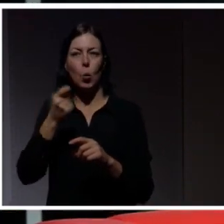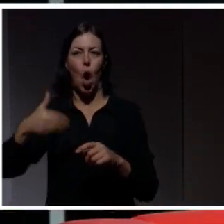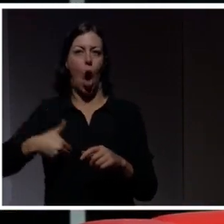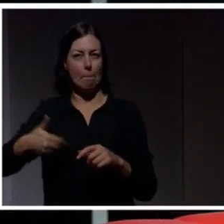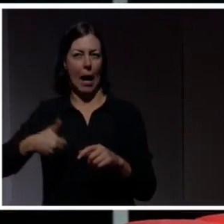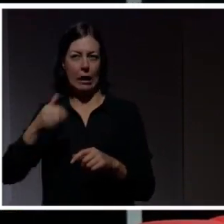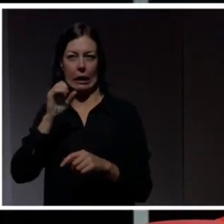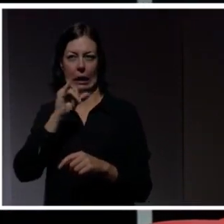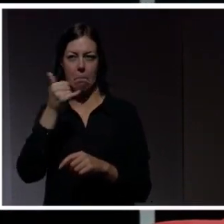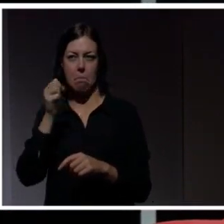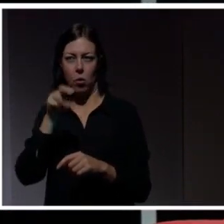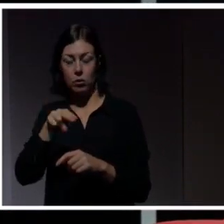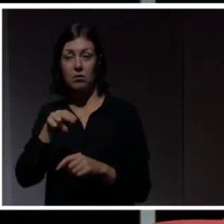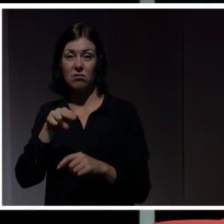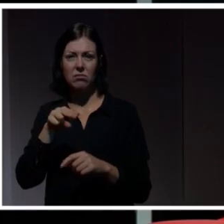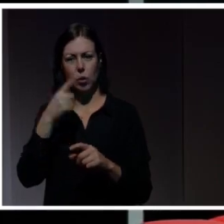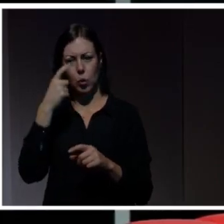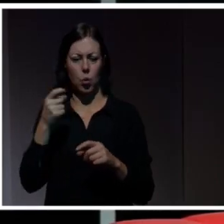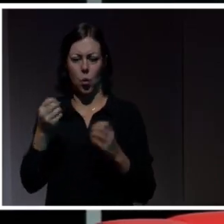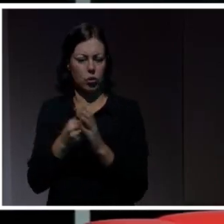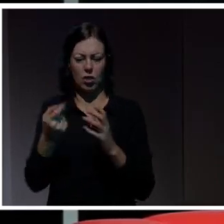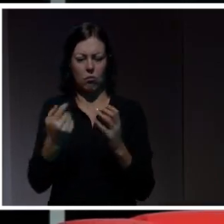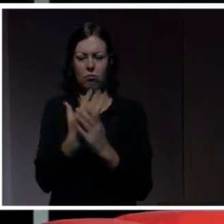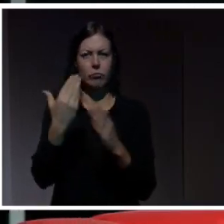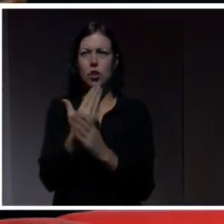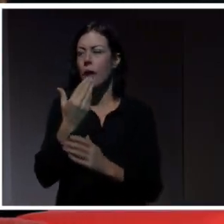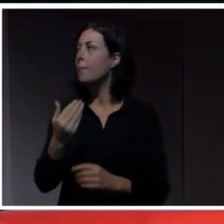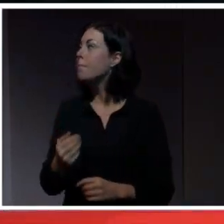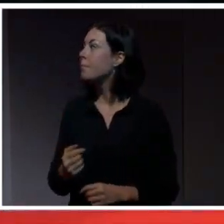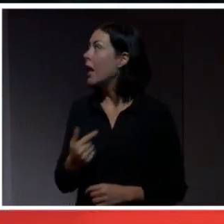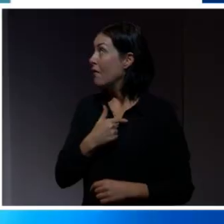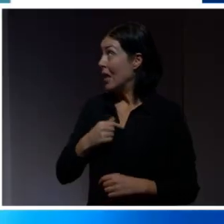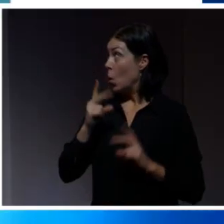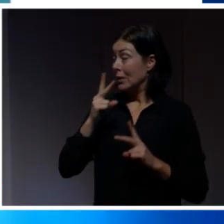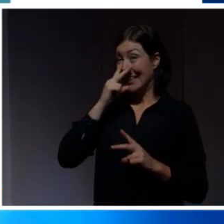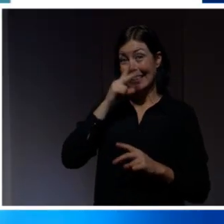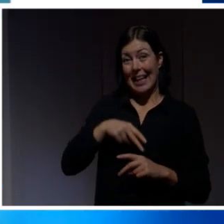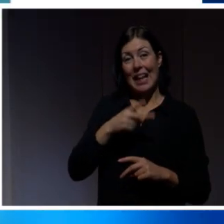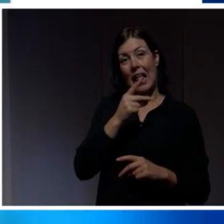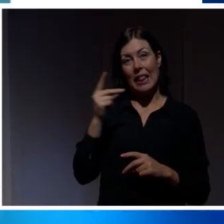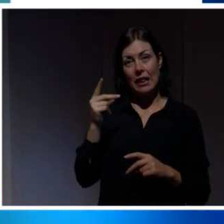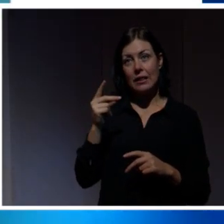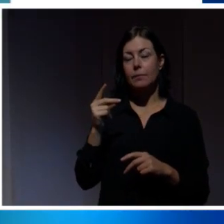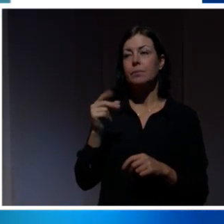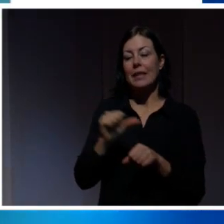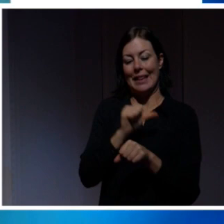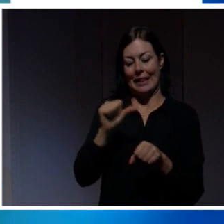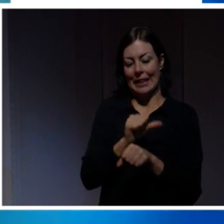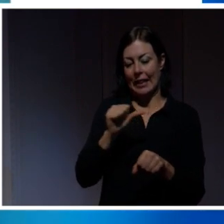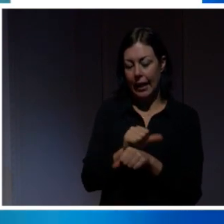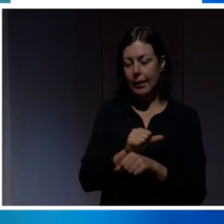other examples in, for example, the autonomous vehicle industry. This is adversarial training, where you